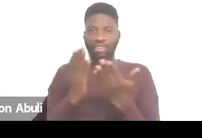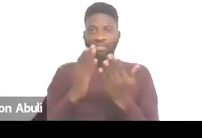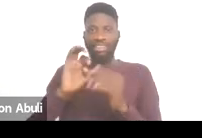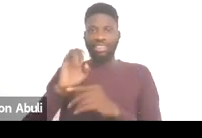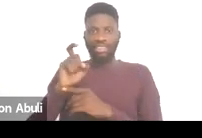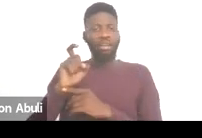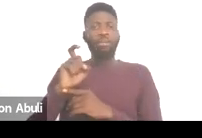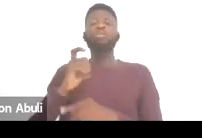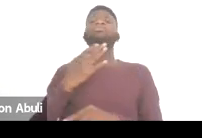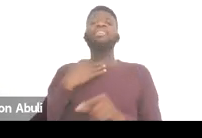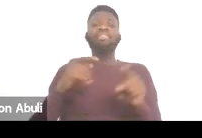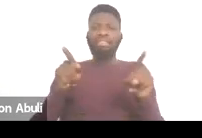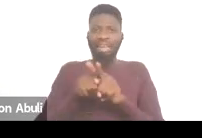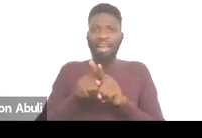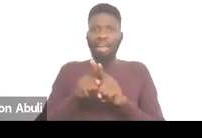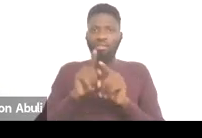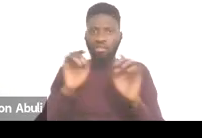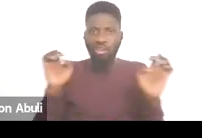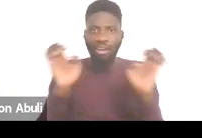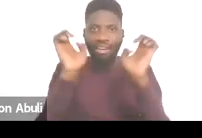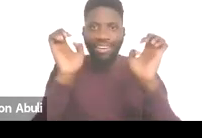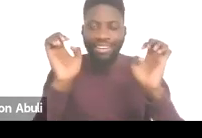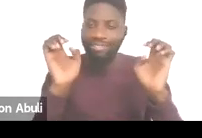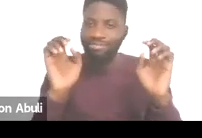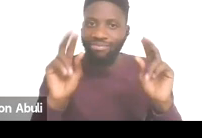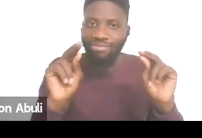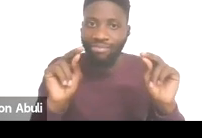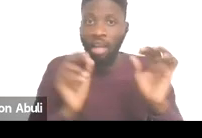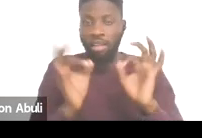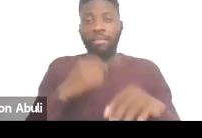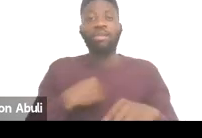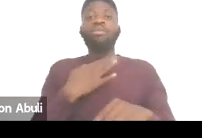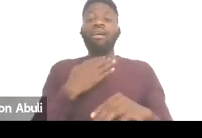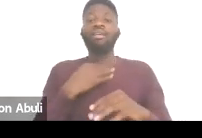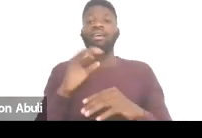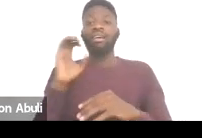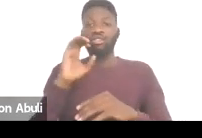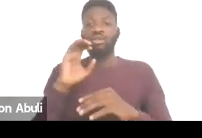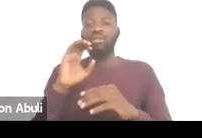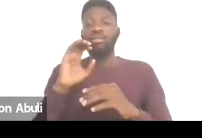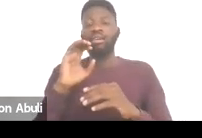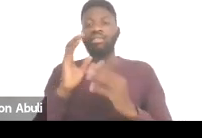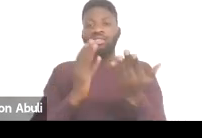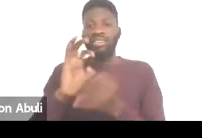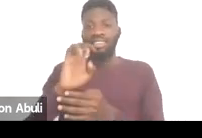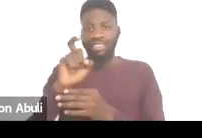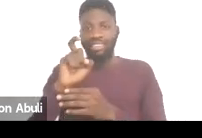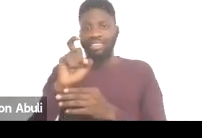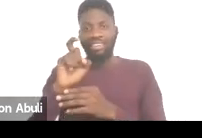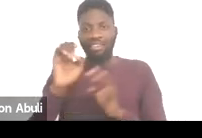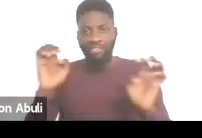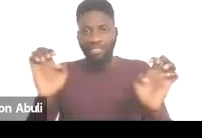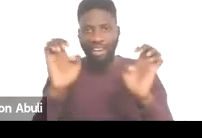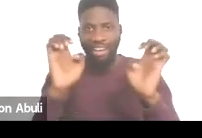my career? No. If I do not want to be a customer executive for the rest of my life or